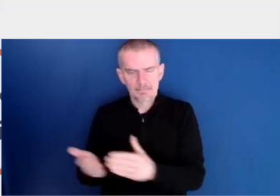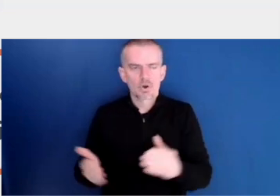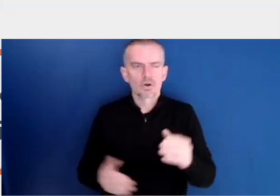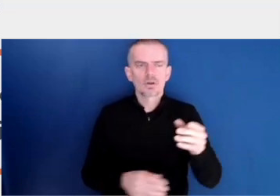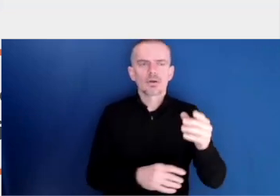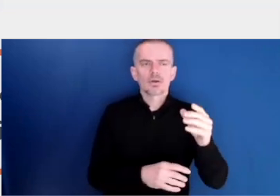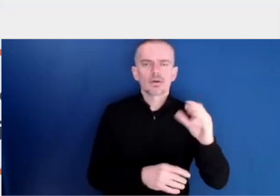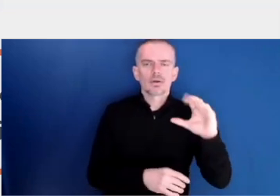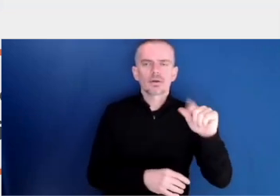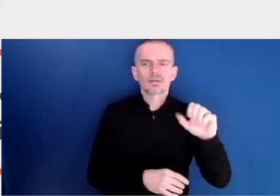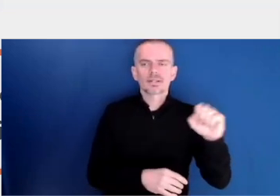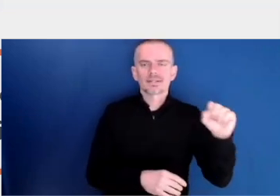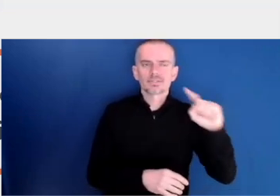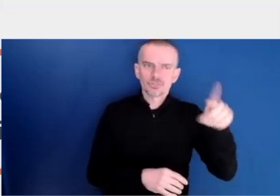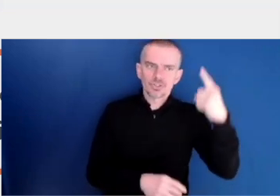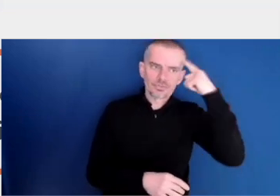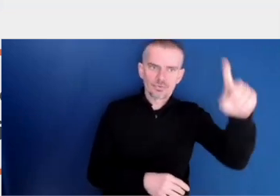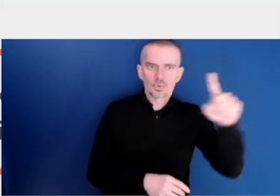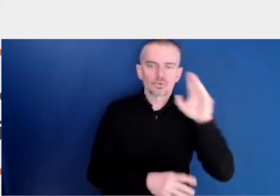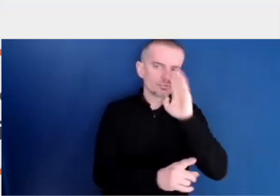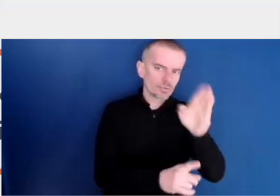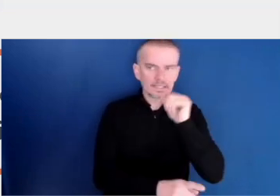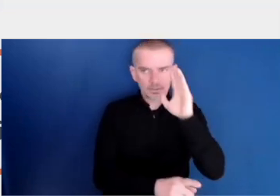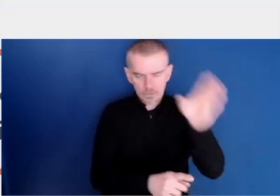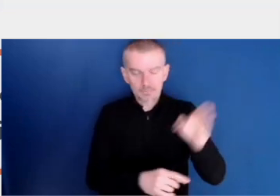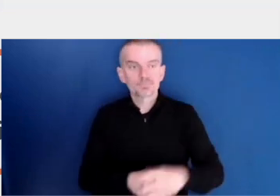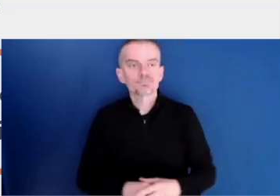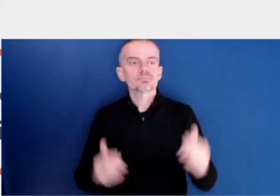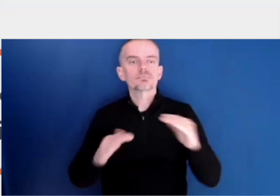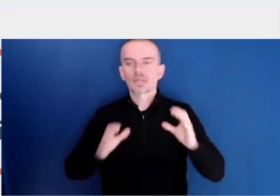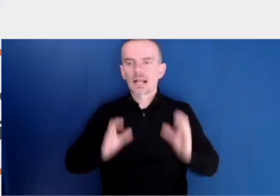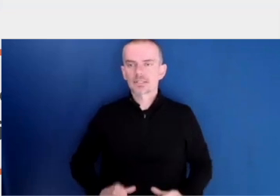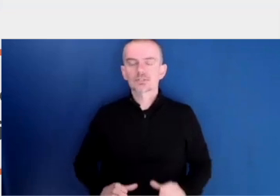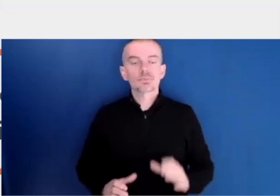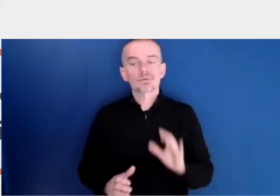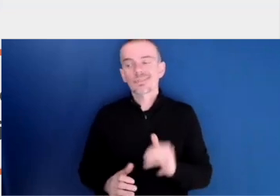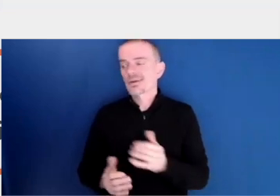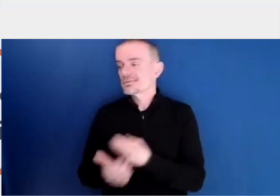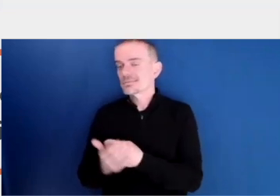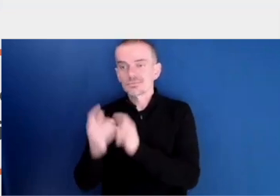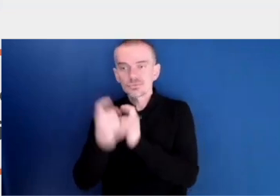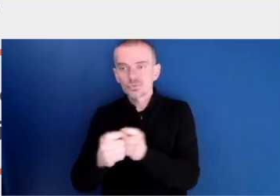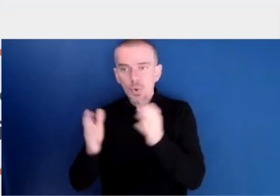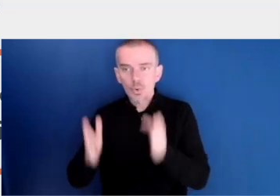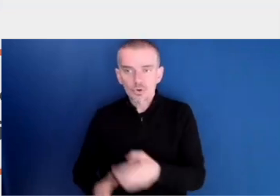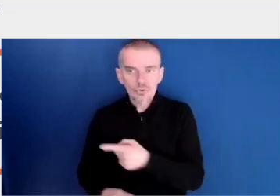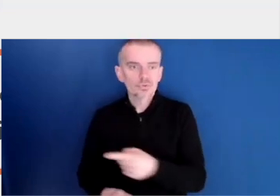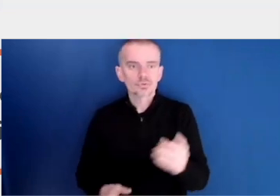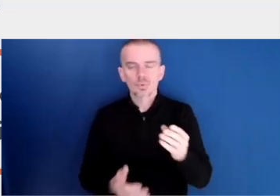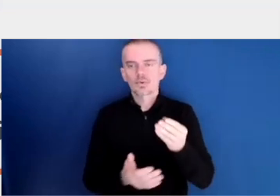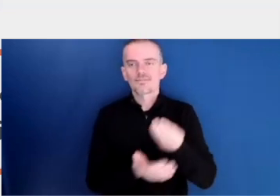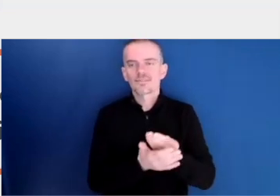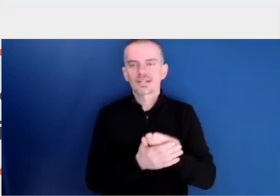costs. Okay, and then there's customers. So these can be seen as donors or funding agencies. And then underneath customers